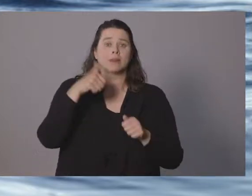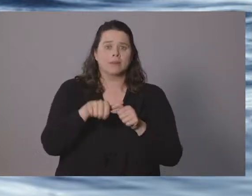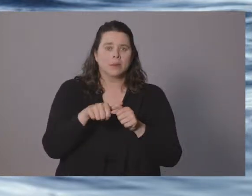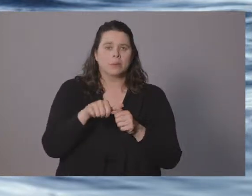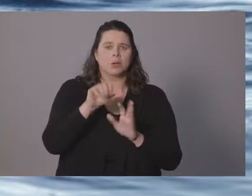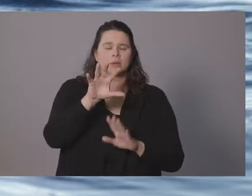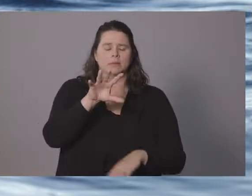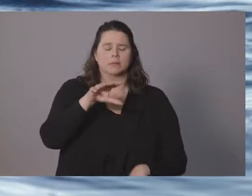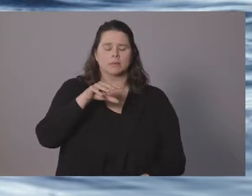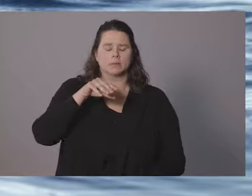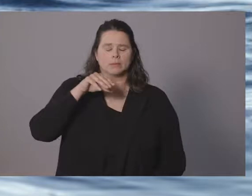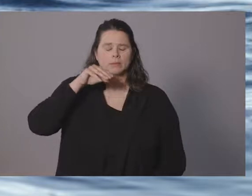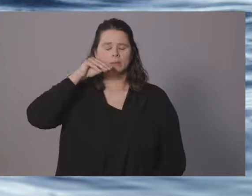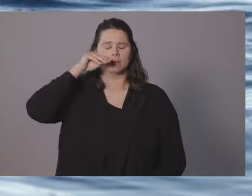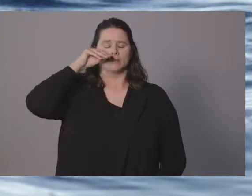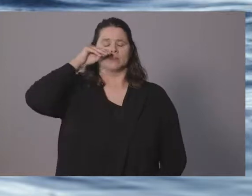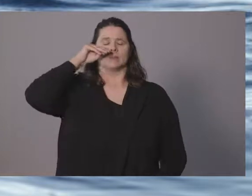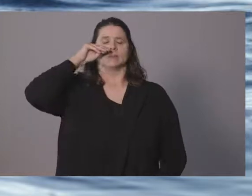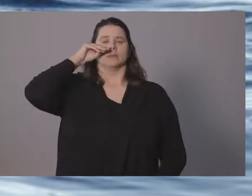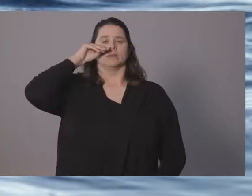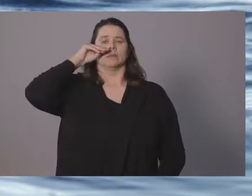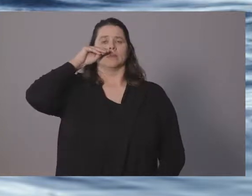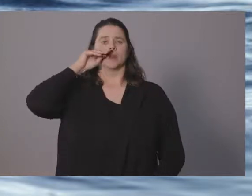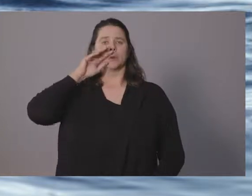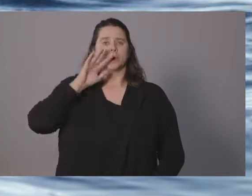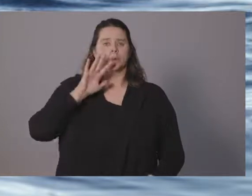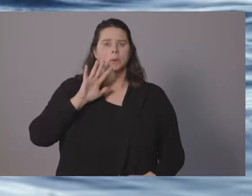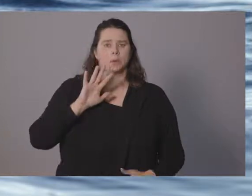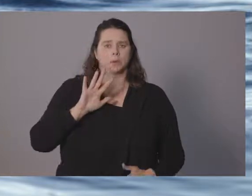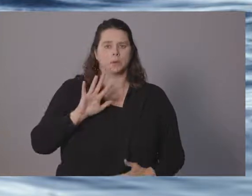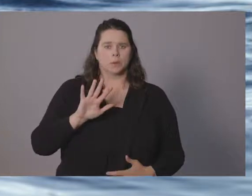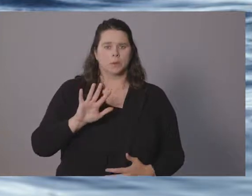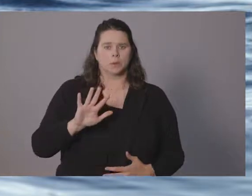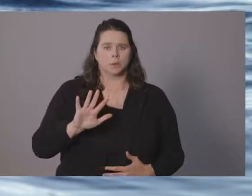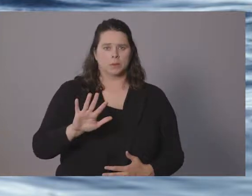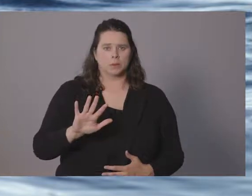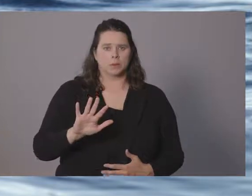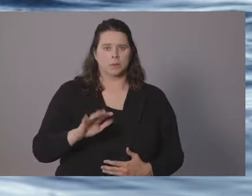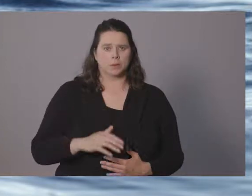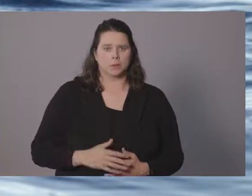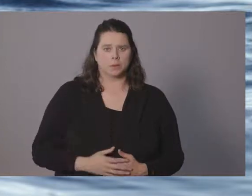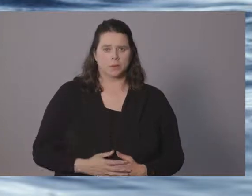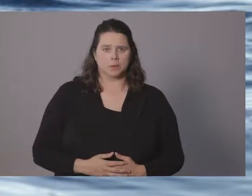And again, focusing on that nasal inhale.